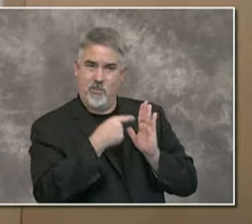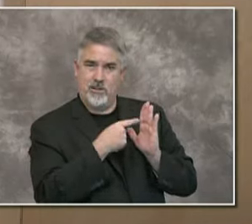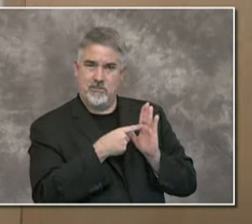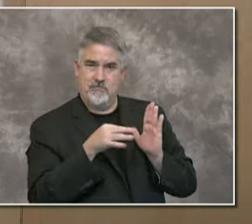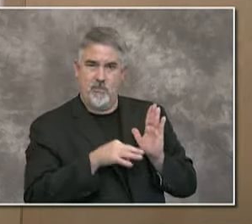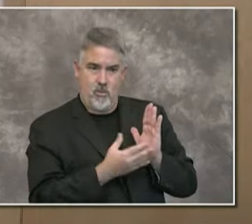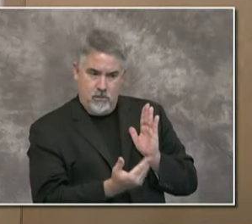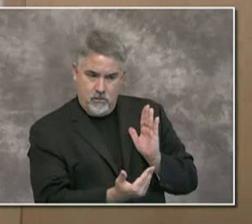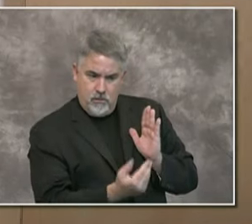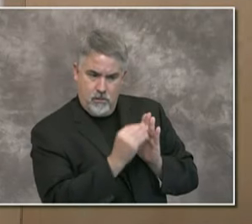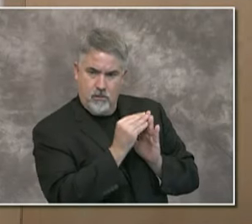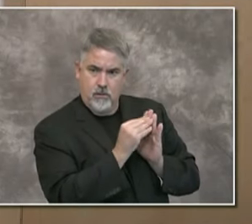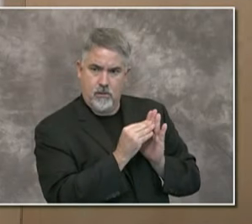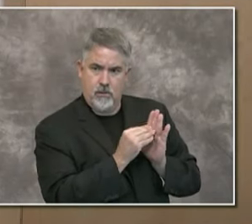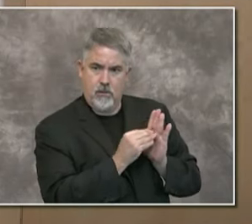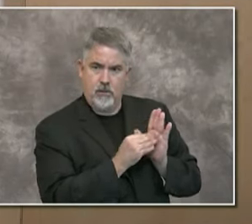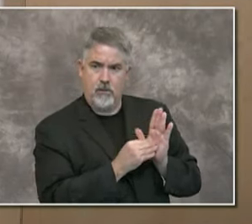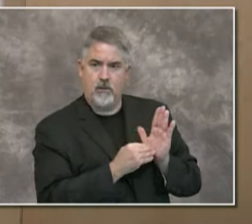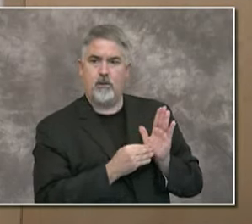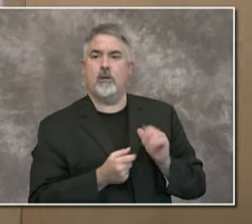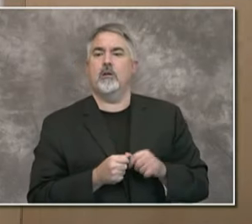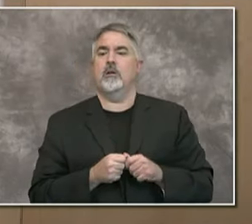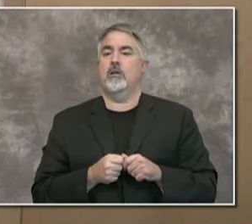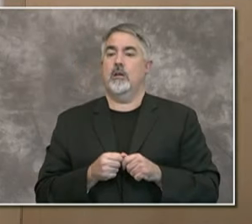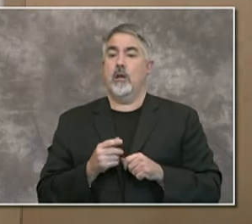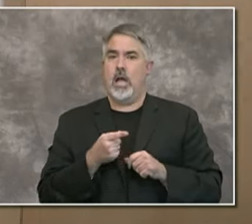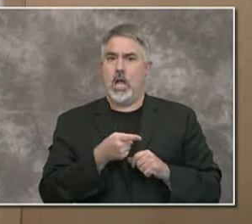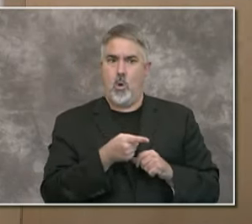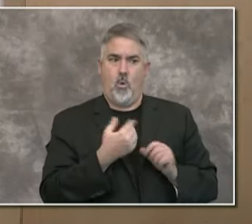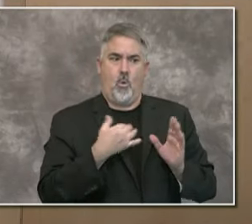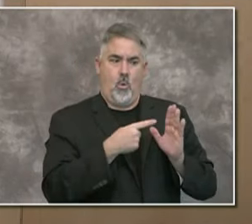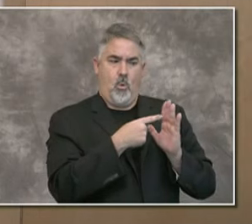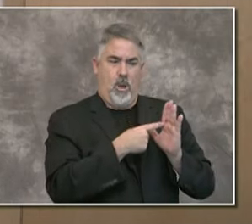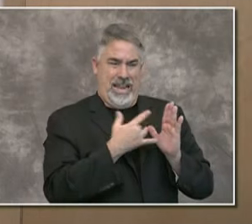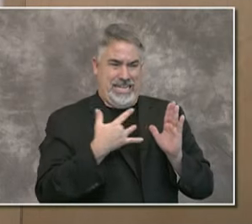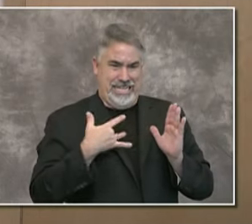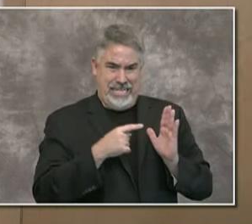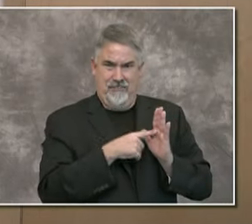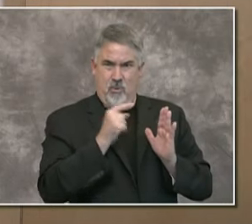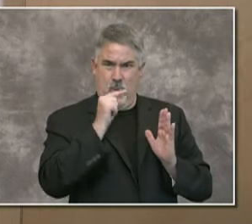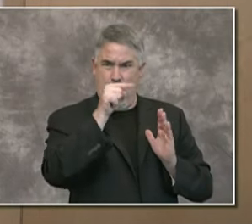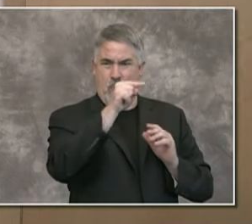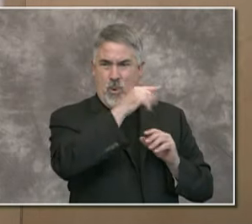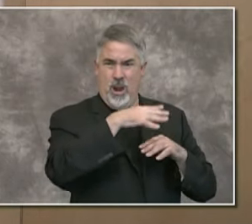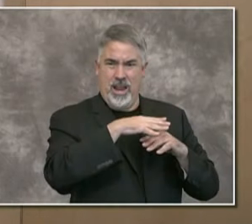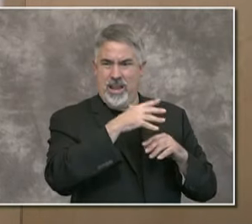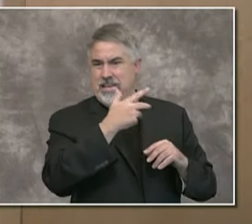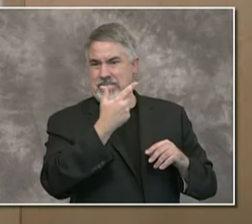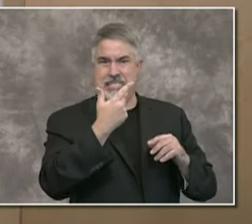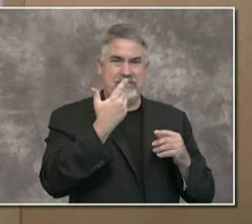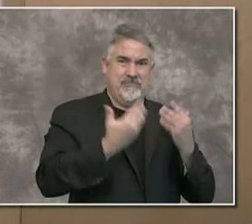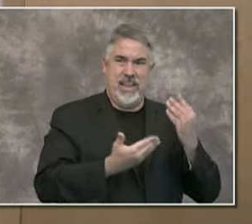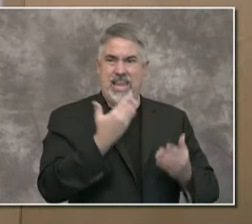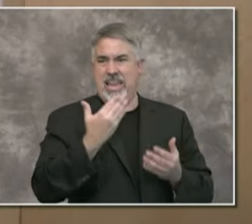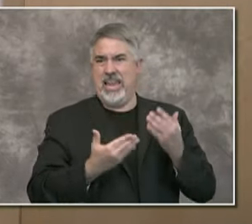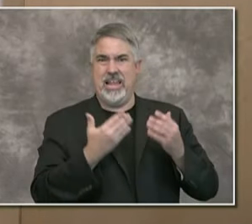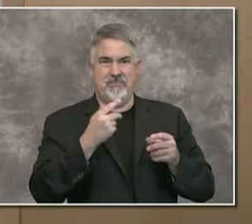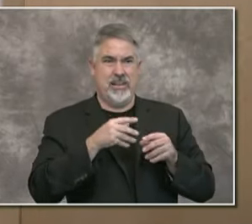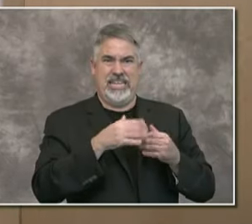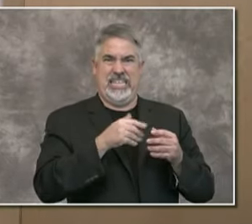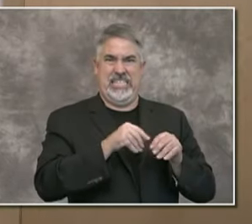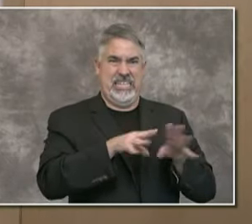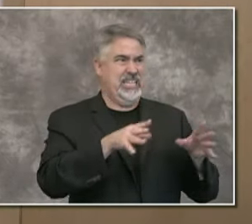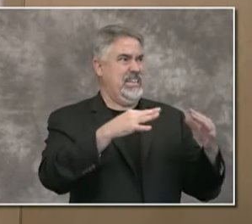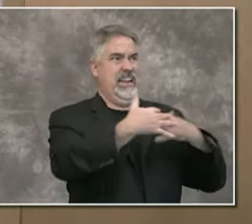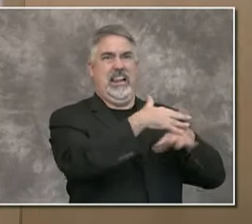they, if there is a sensitive occupation or a business that they are associated with, we then will let the